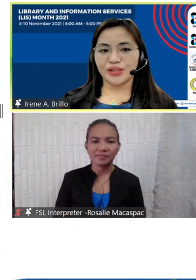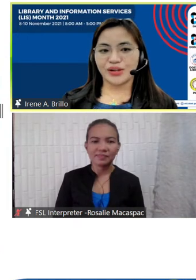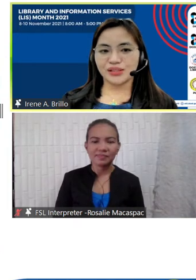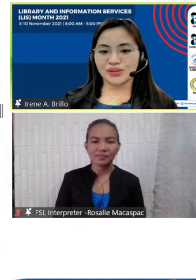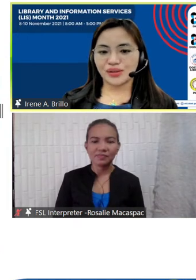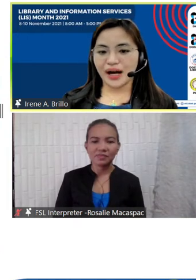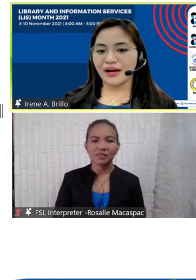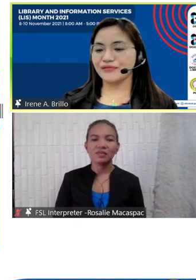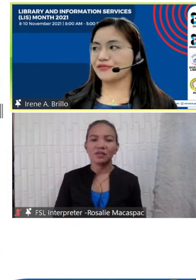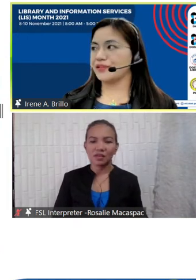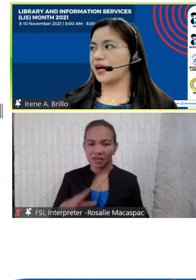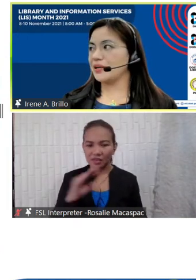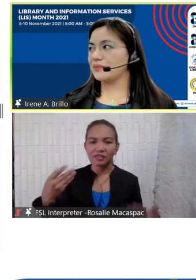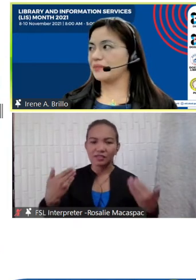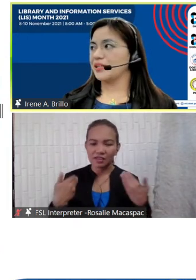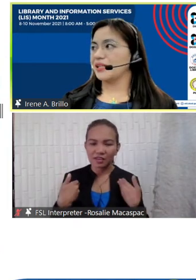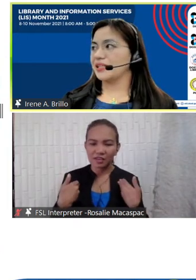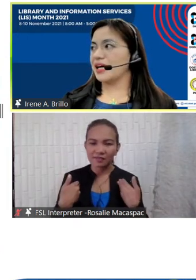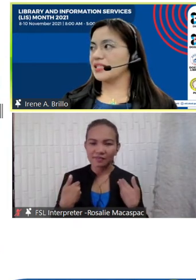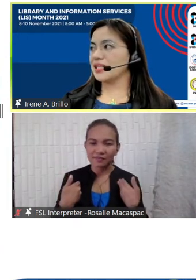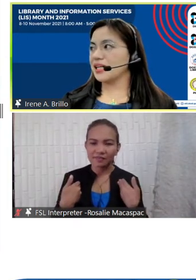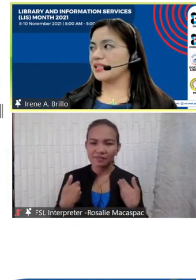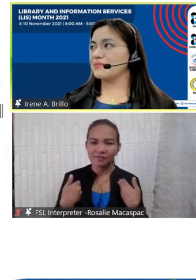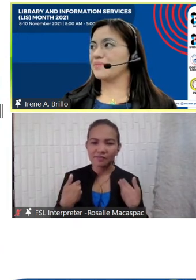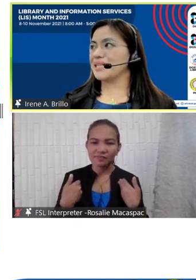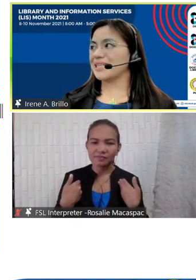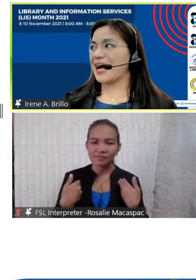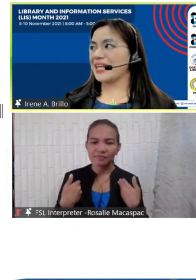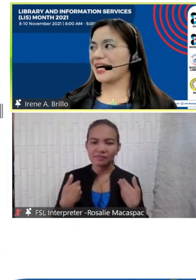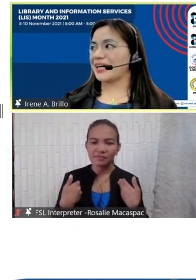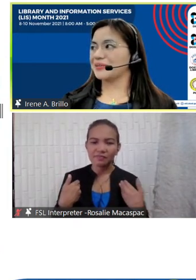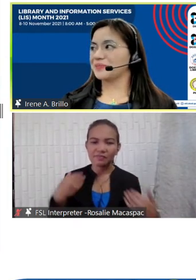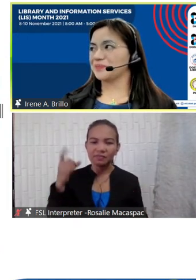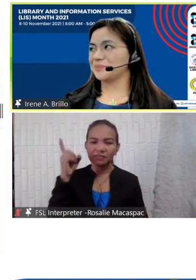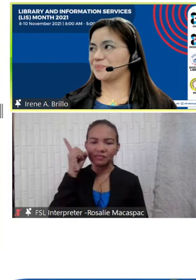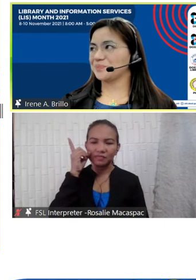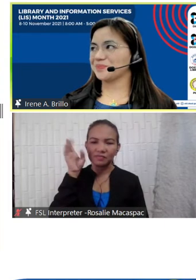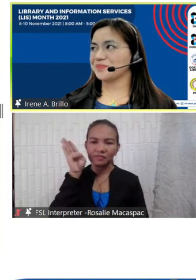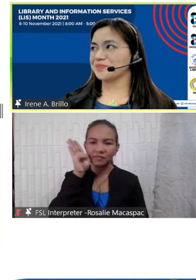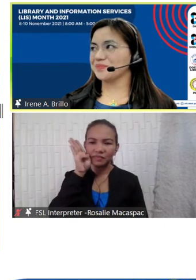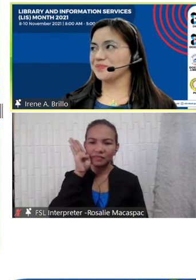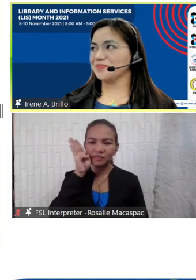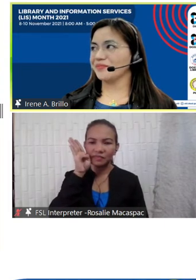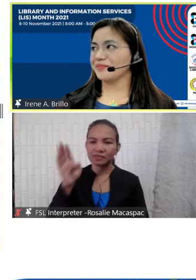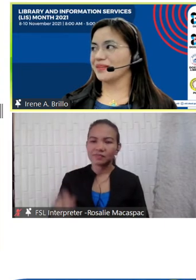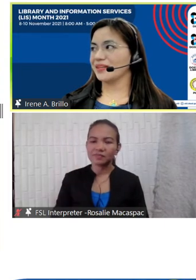And we also have from Dangelin Bitana.